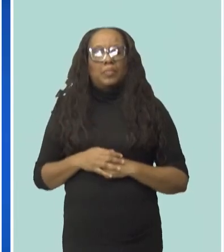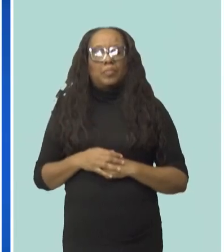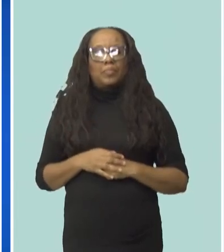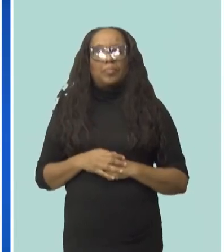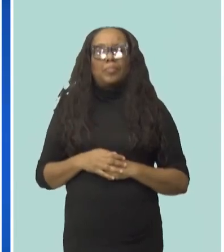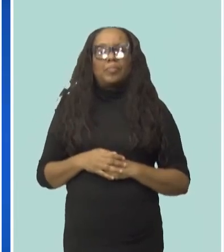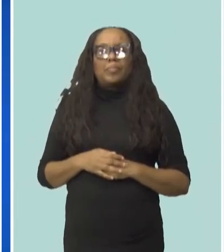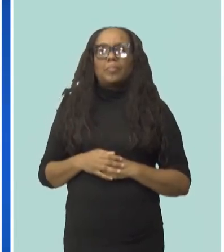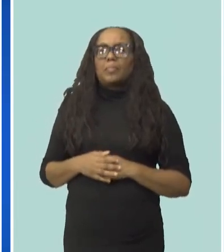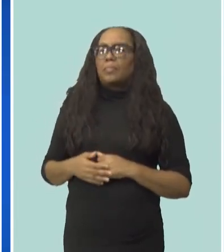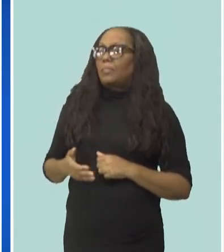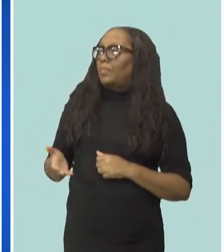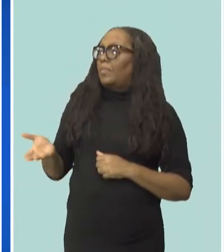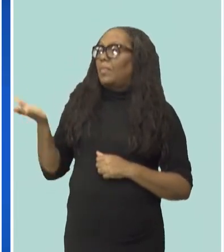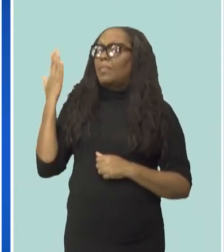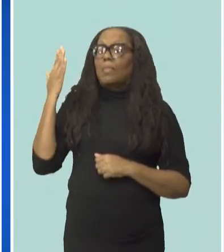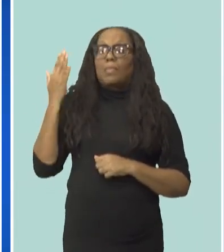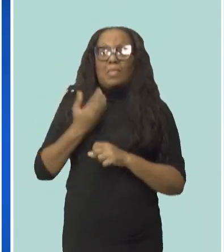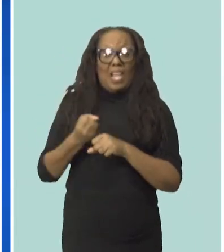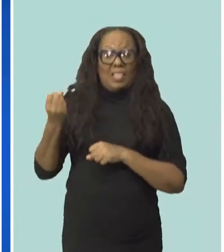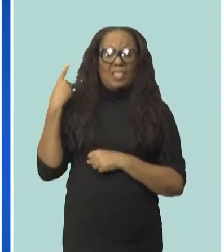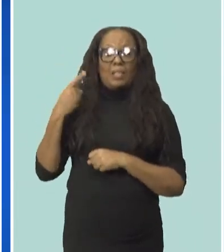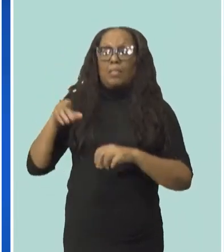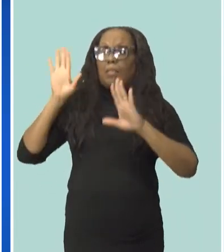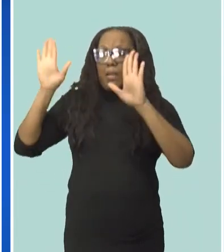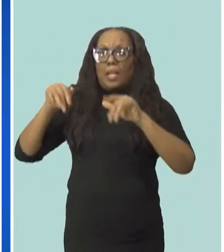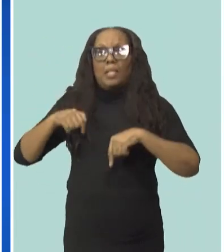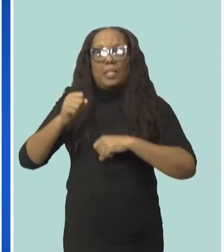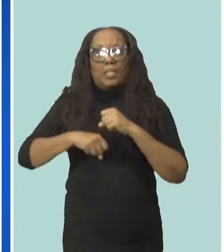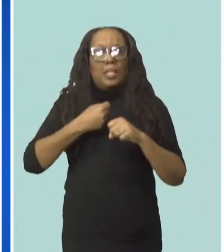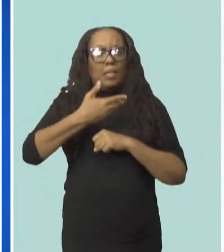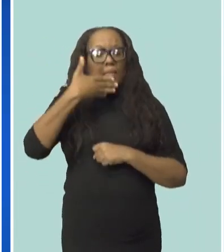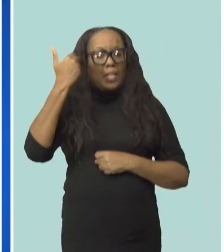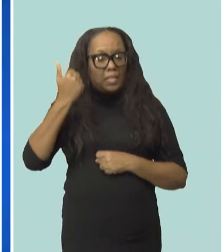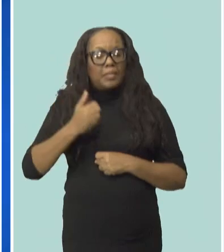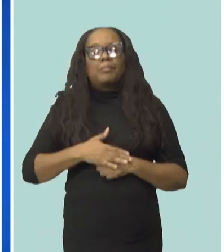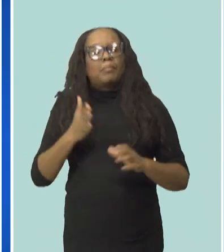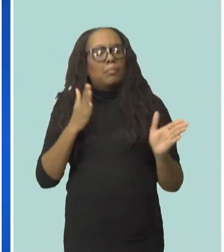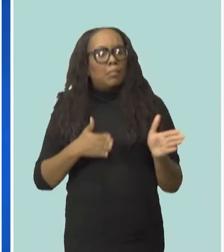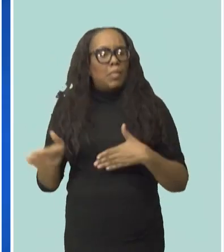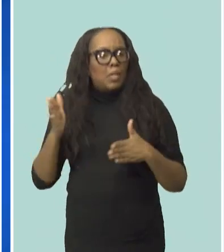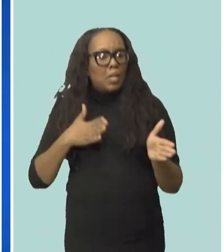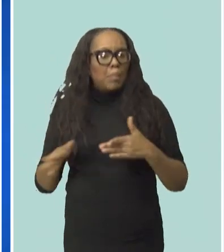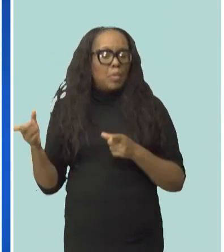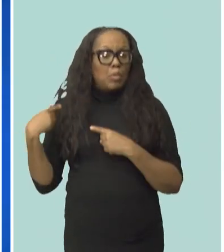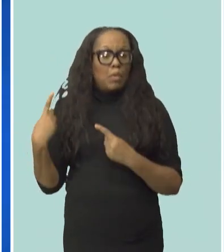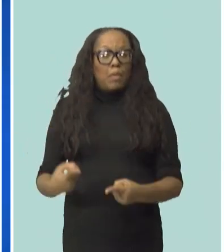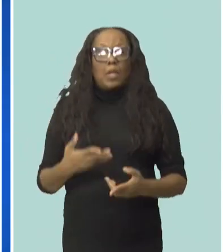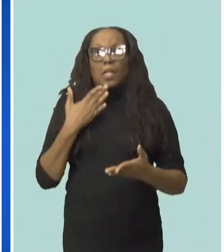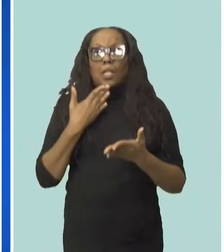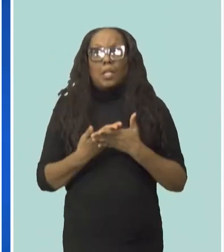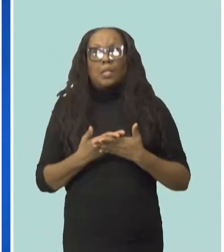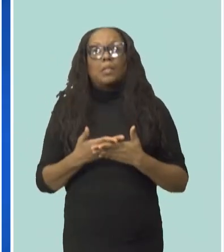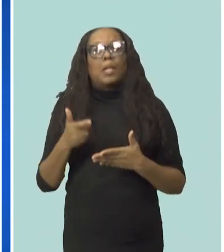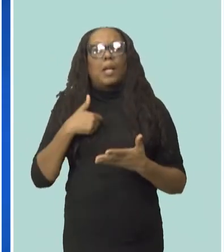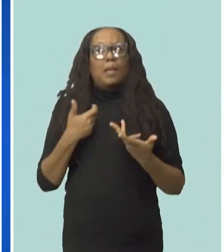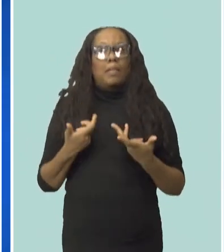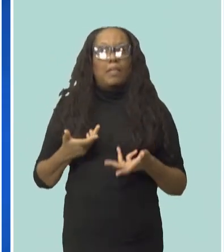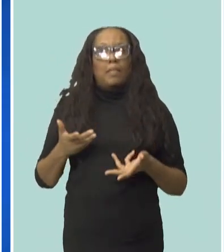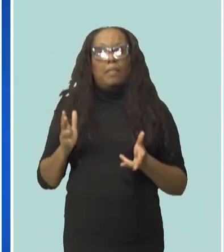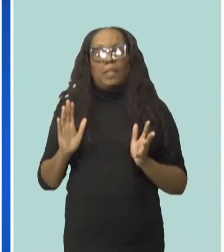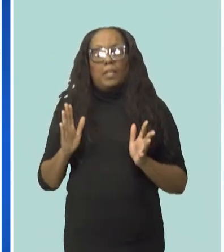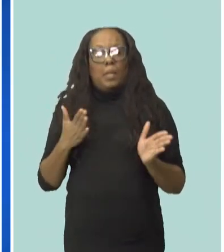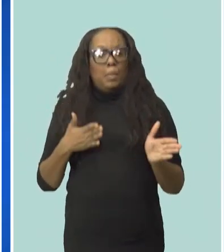was great, but I know this year is going to be greater. Well, preparation is going good. So far, I finished prepping. I